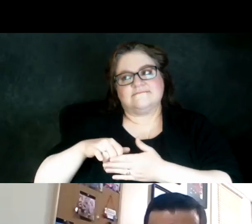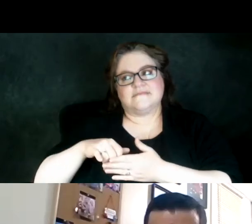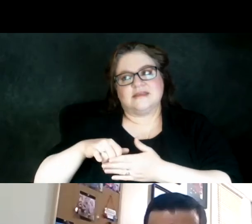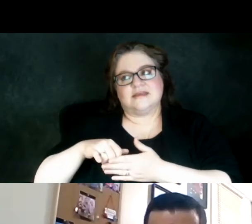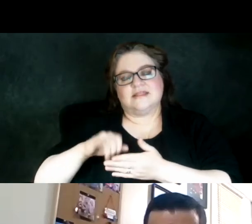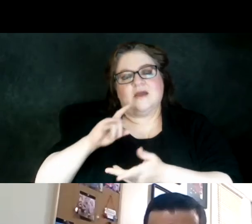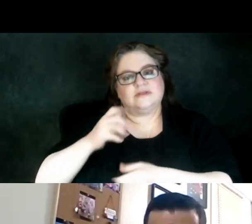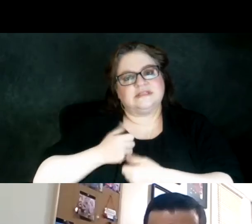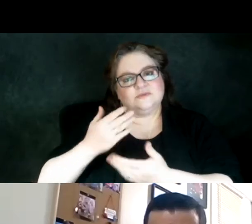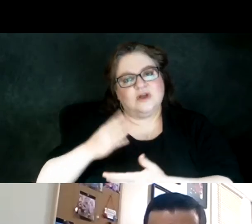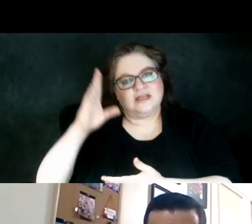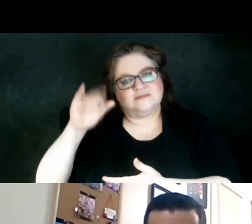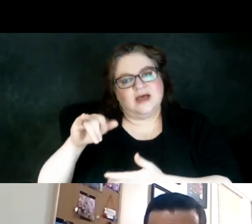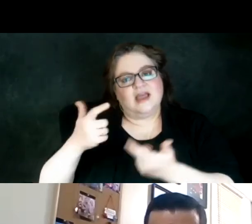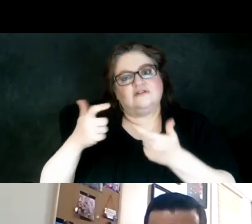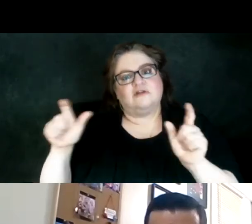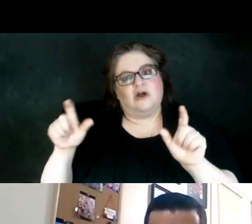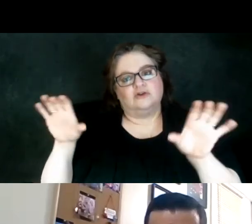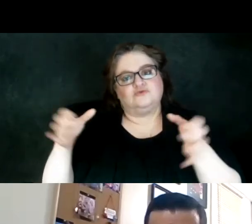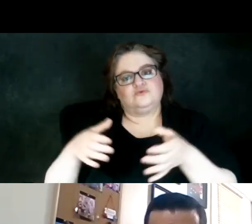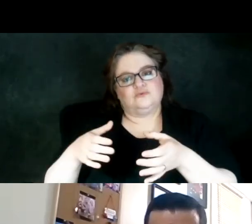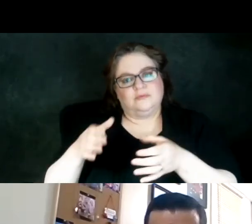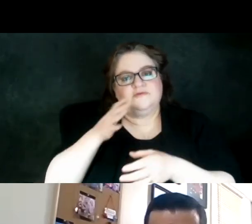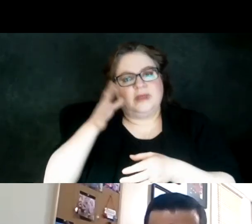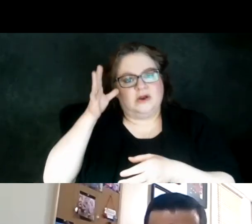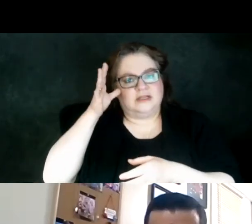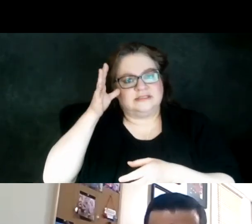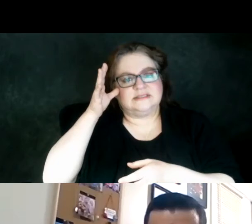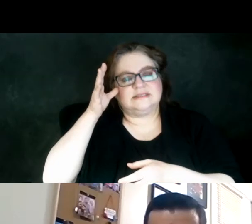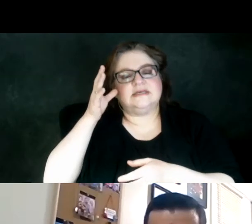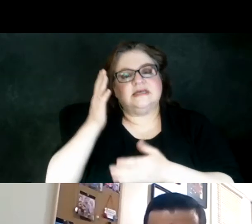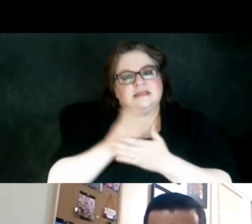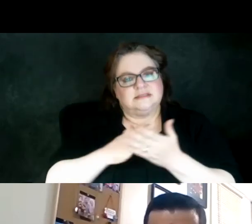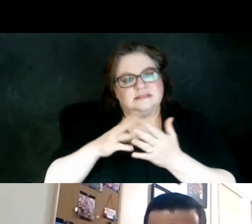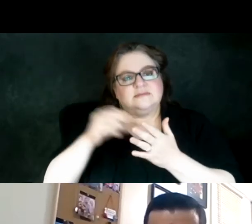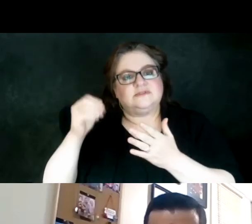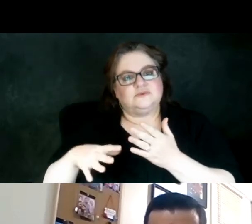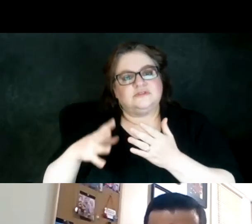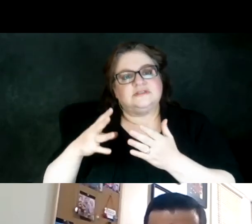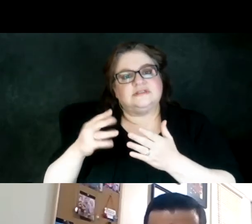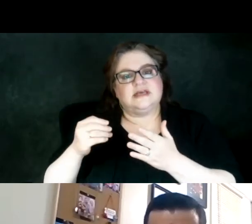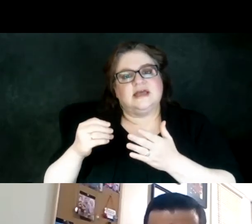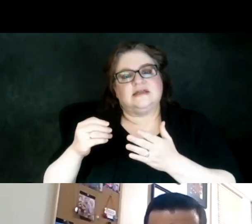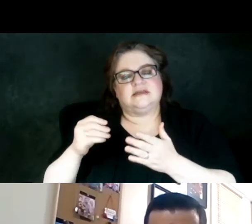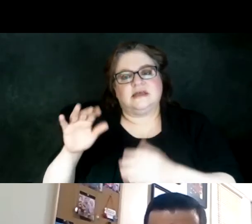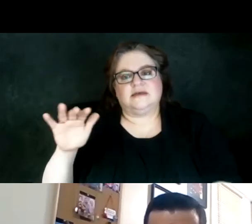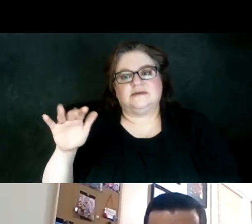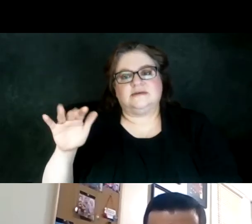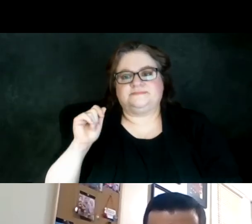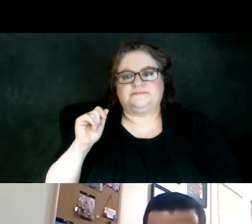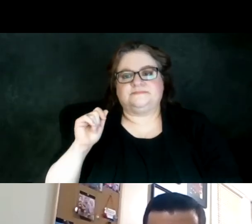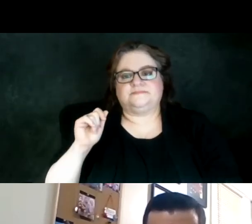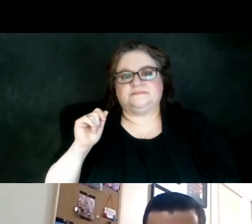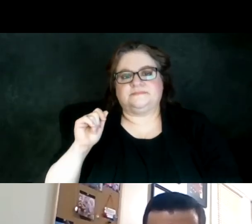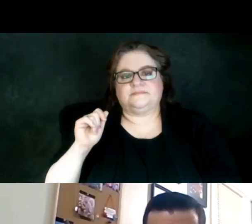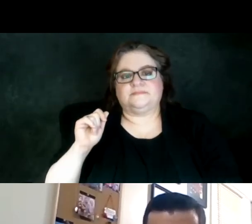expressed by a large group of parents and some students. And we